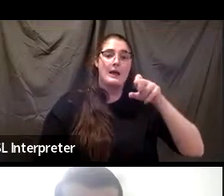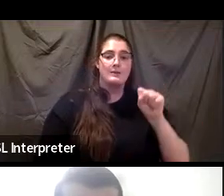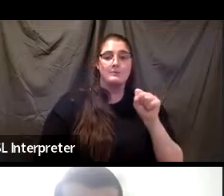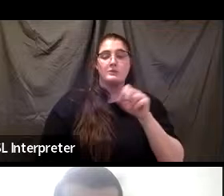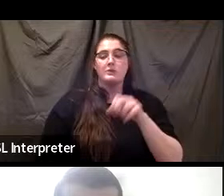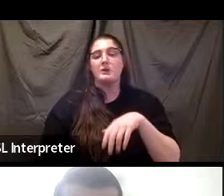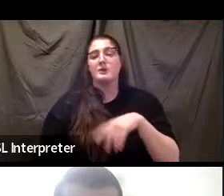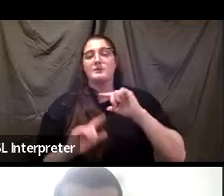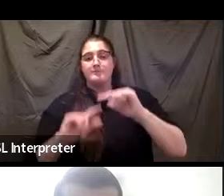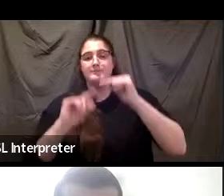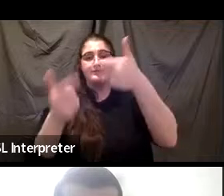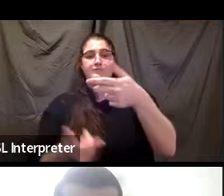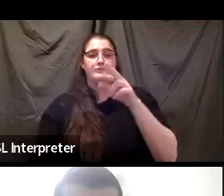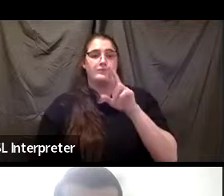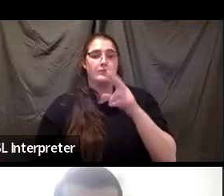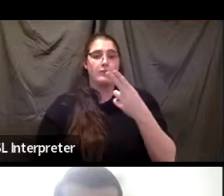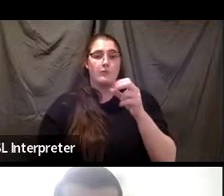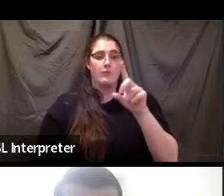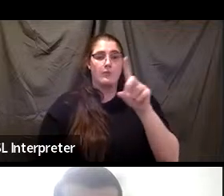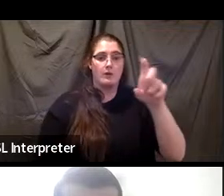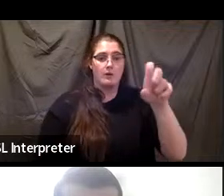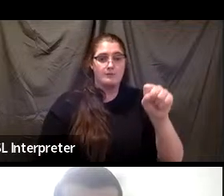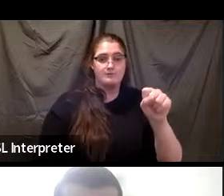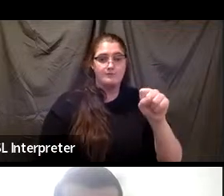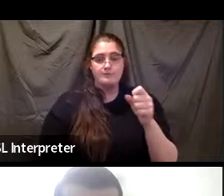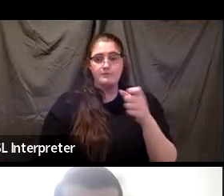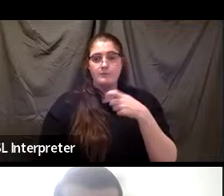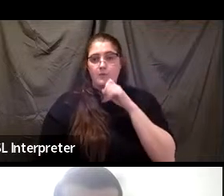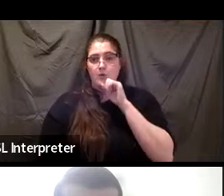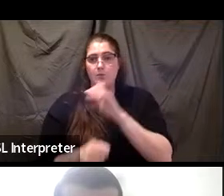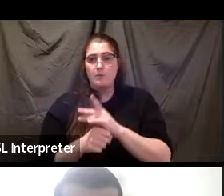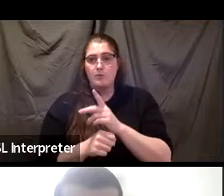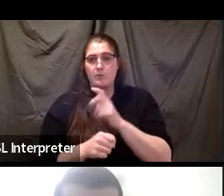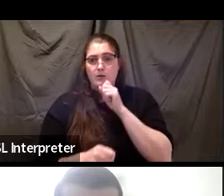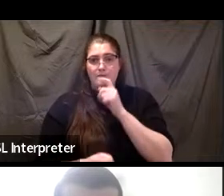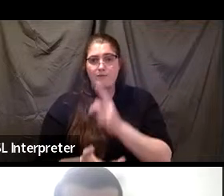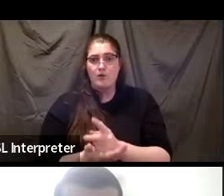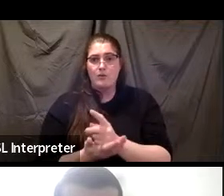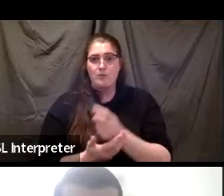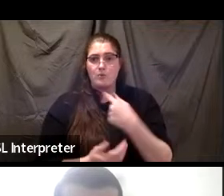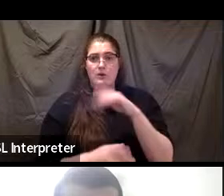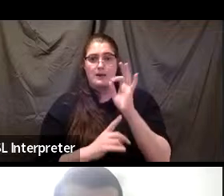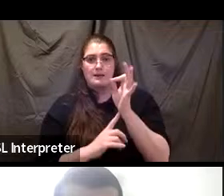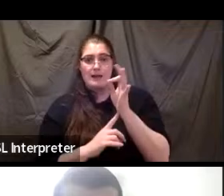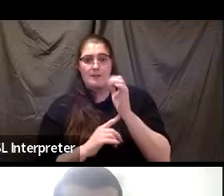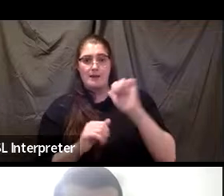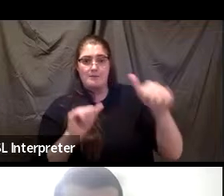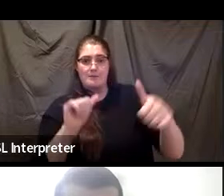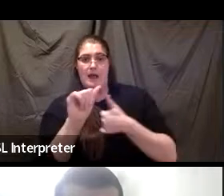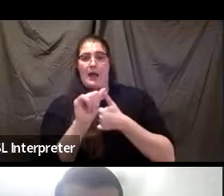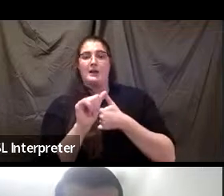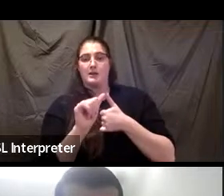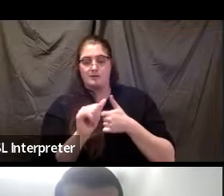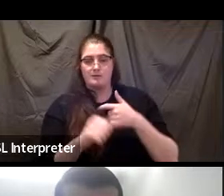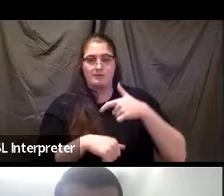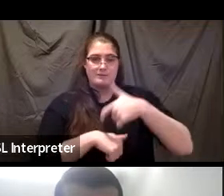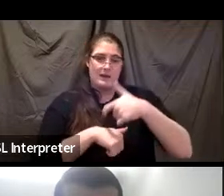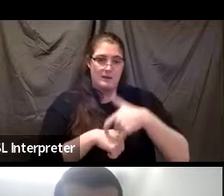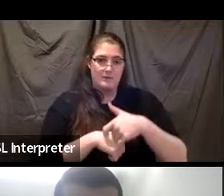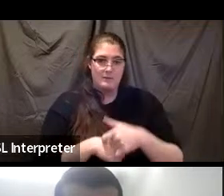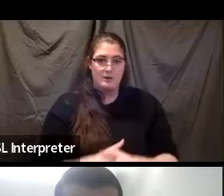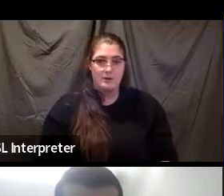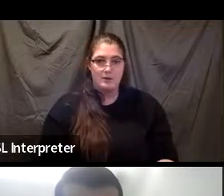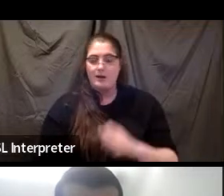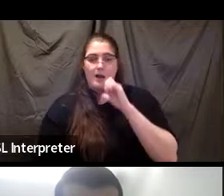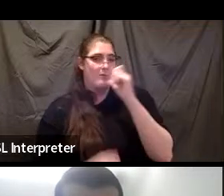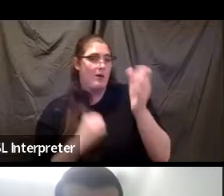floor. Commissioner McCollum, can you confirm? I believe we're 9 minutes behind. So Yep. just FYI on the time. Not gonna